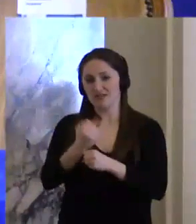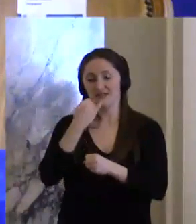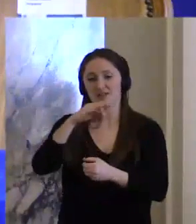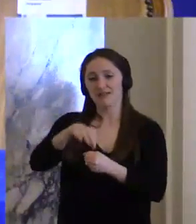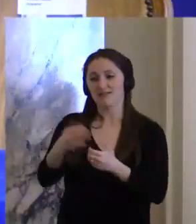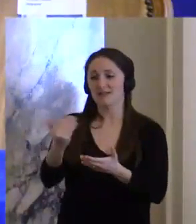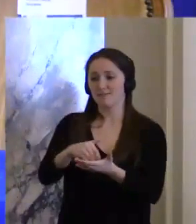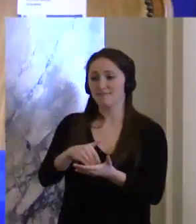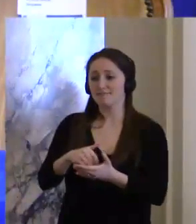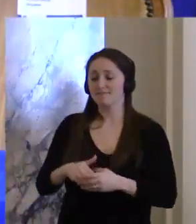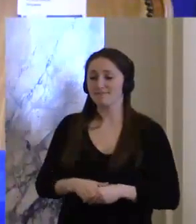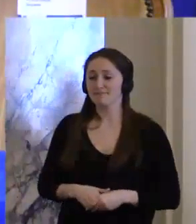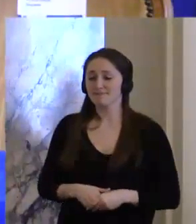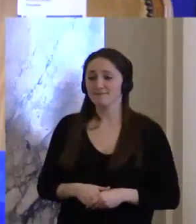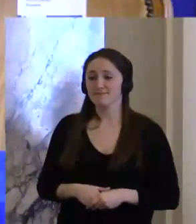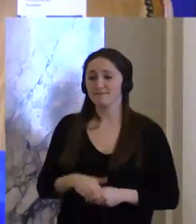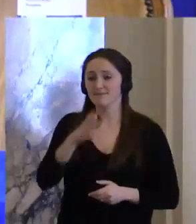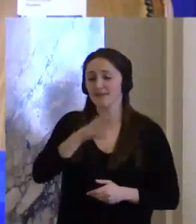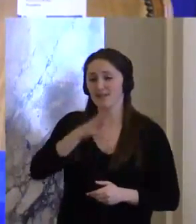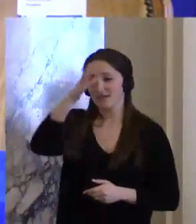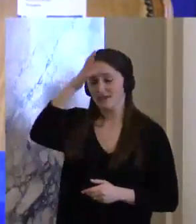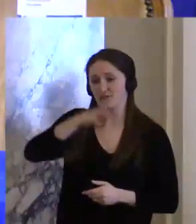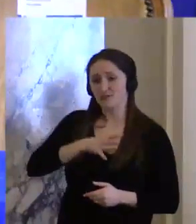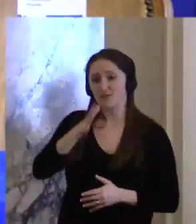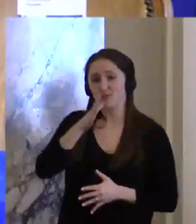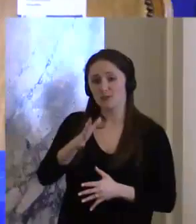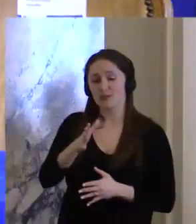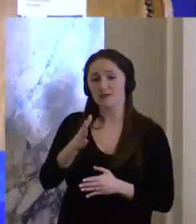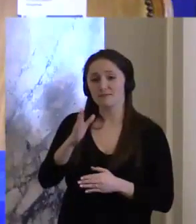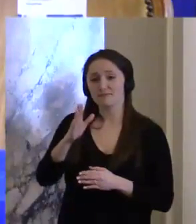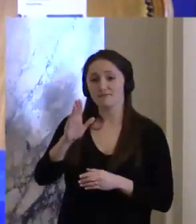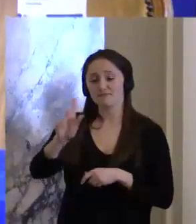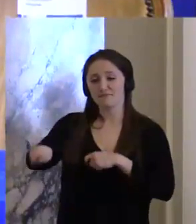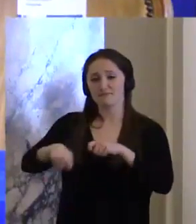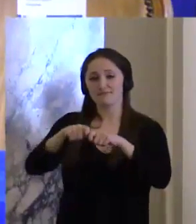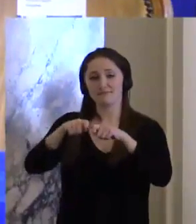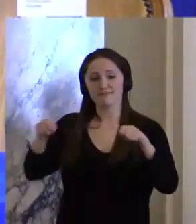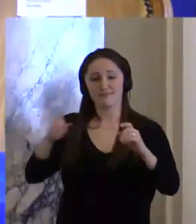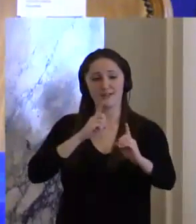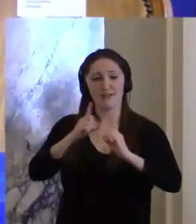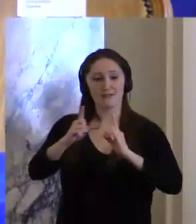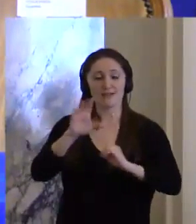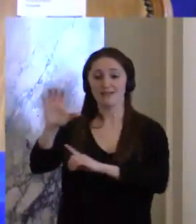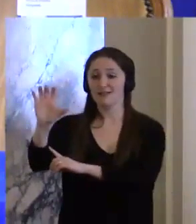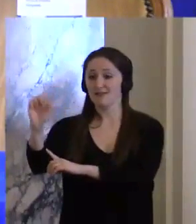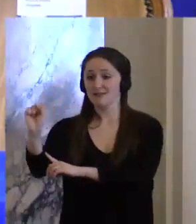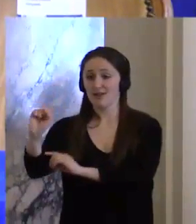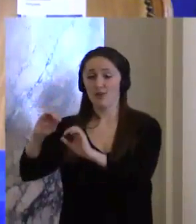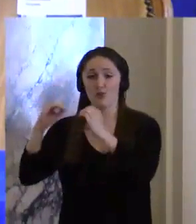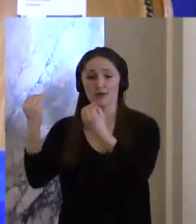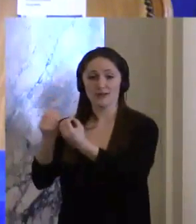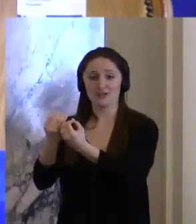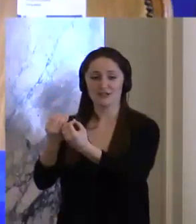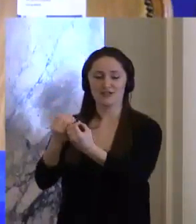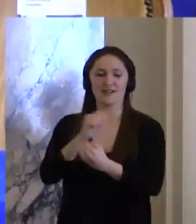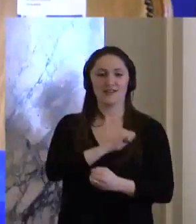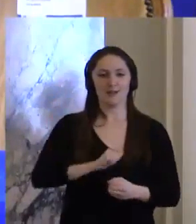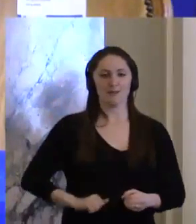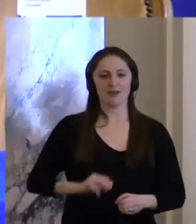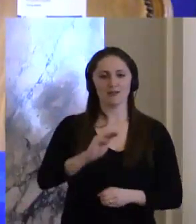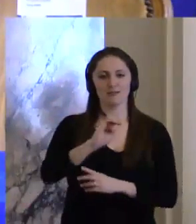re-elected. Ladies and gentlemen, this concludes the dialogue between civil society organizations and Ambassador